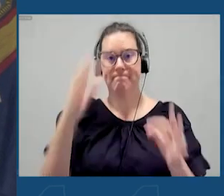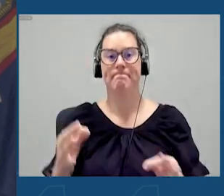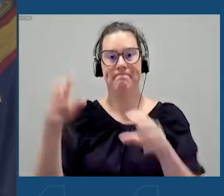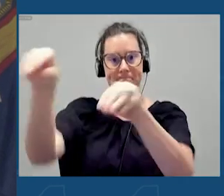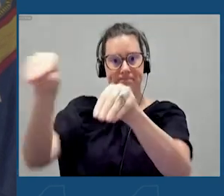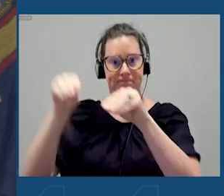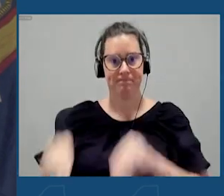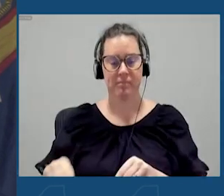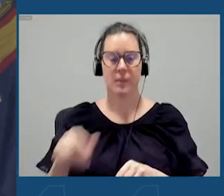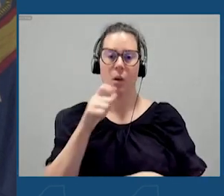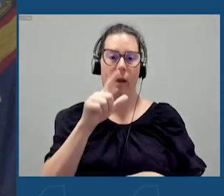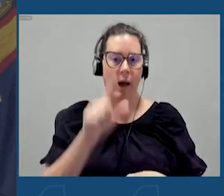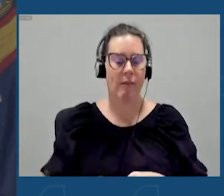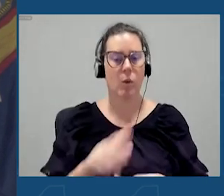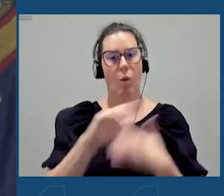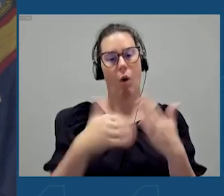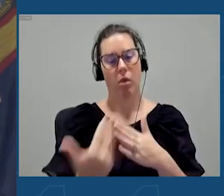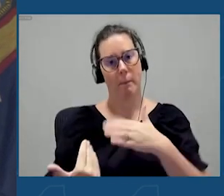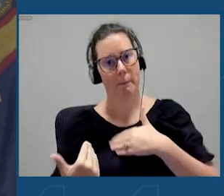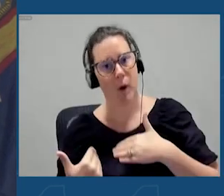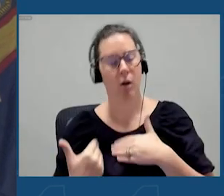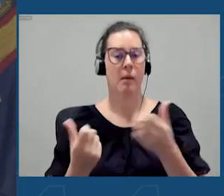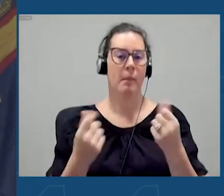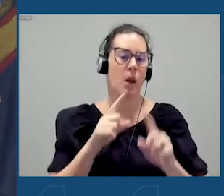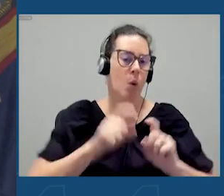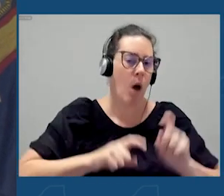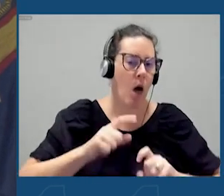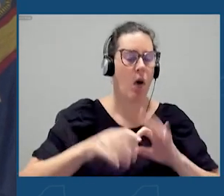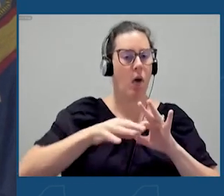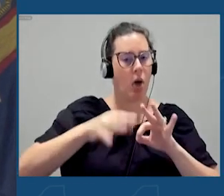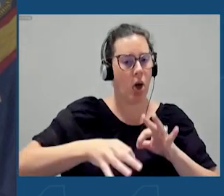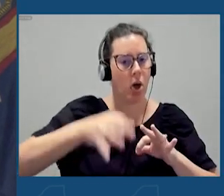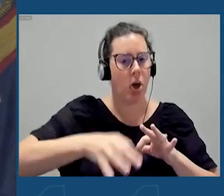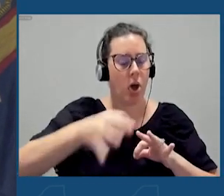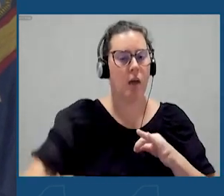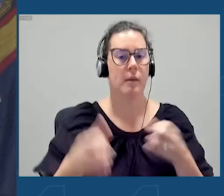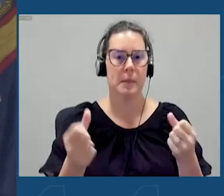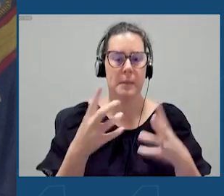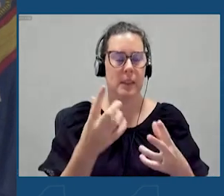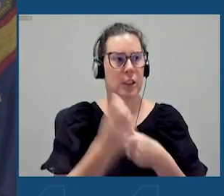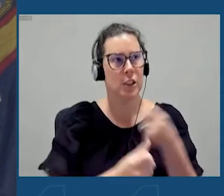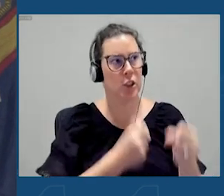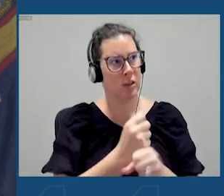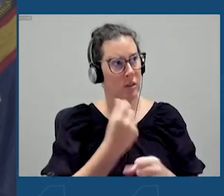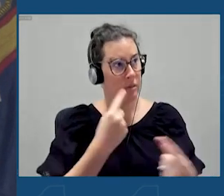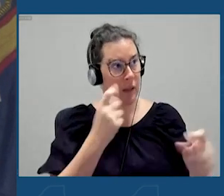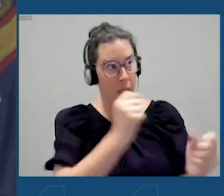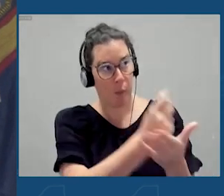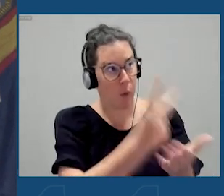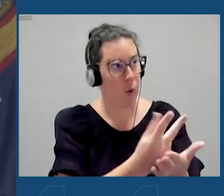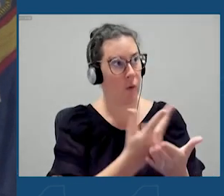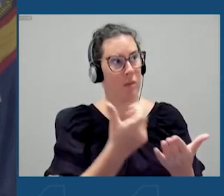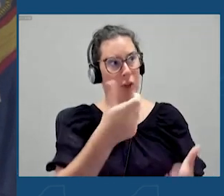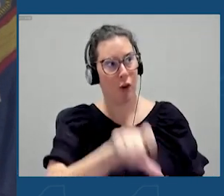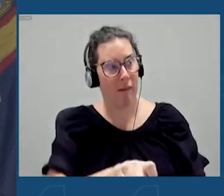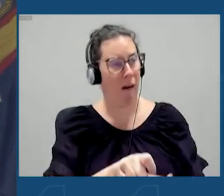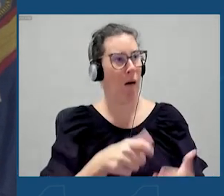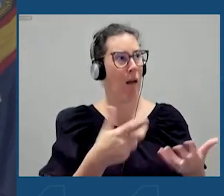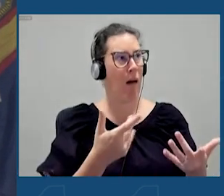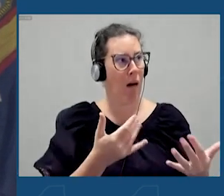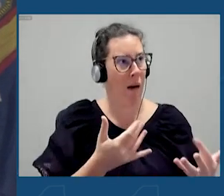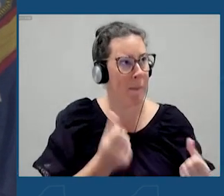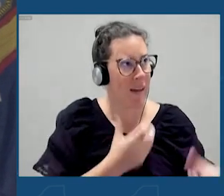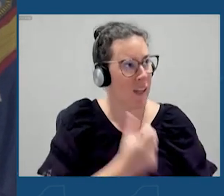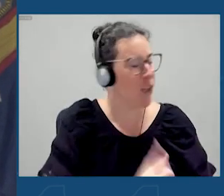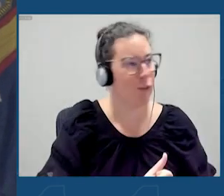all the regulatory burdens and questions. Is after many years, is this finally going to be approved or turned down? And so we have